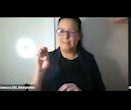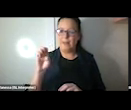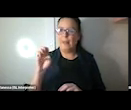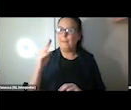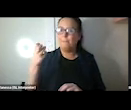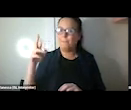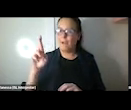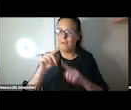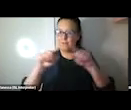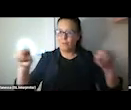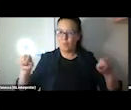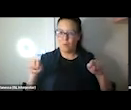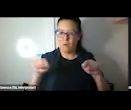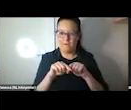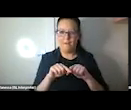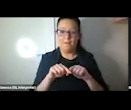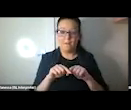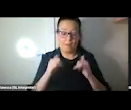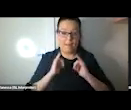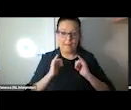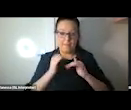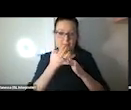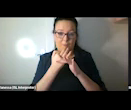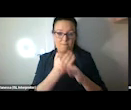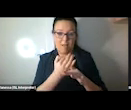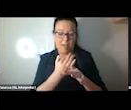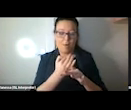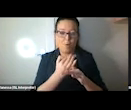follow the guidance on squares and